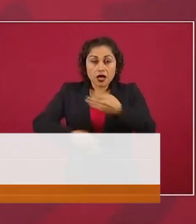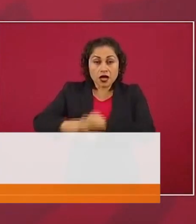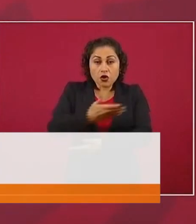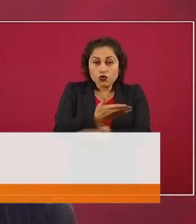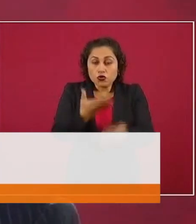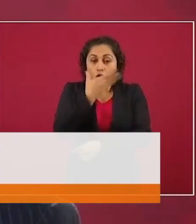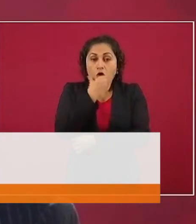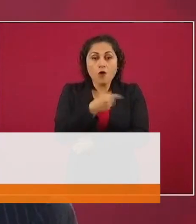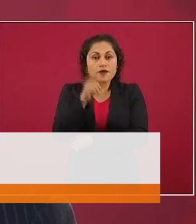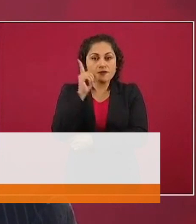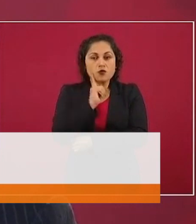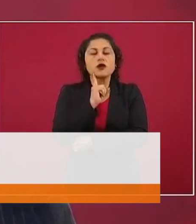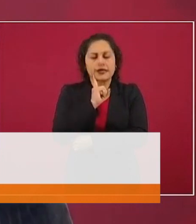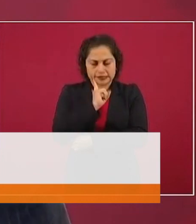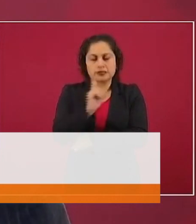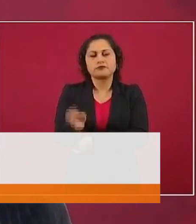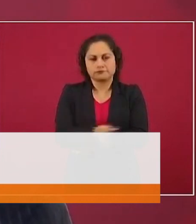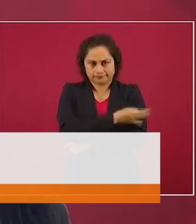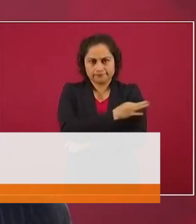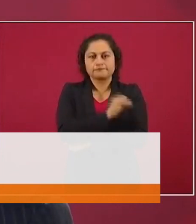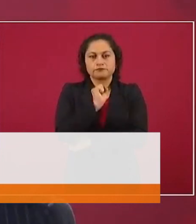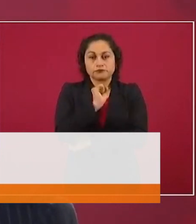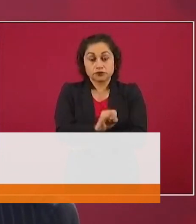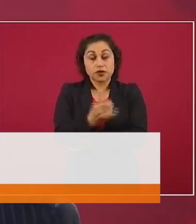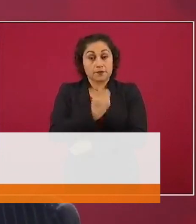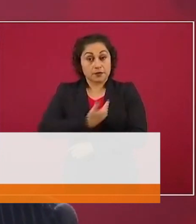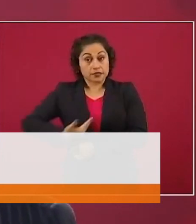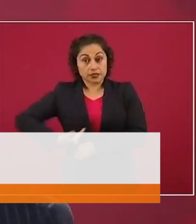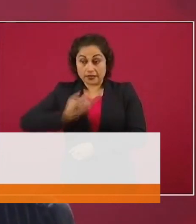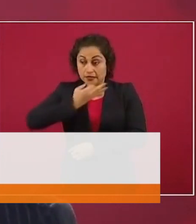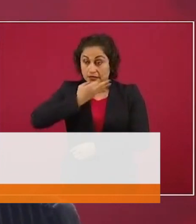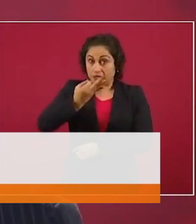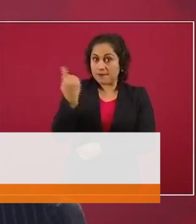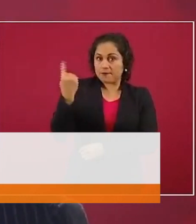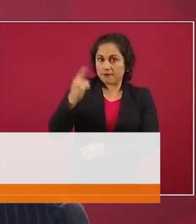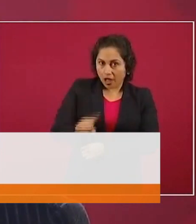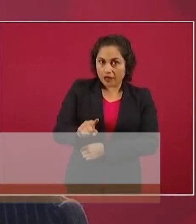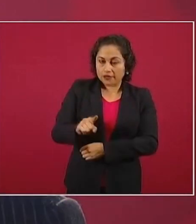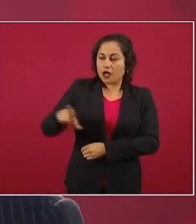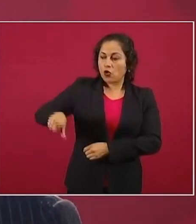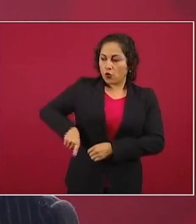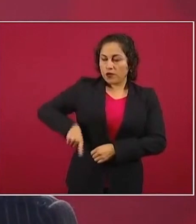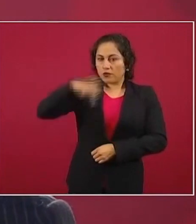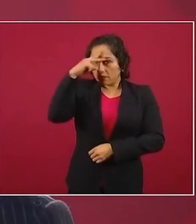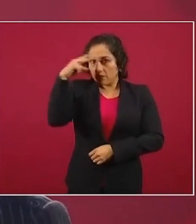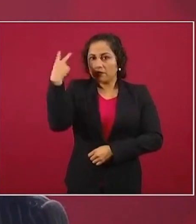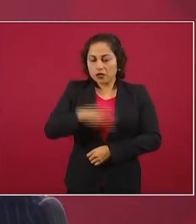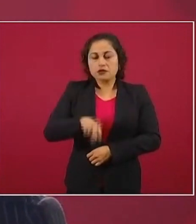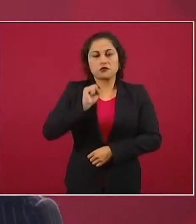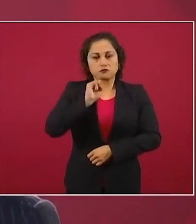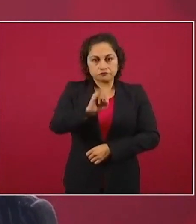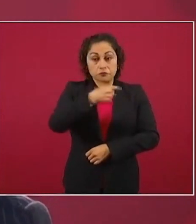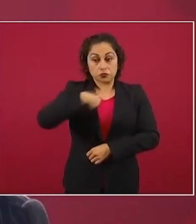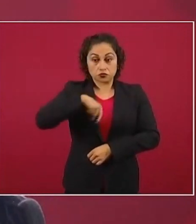Everyone will have access to the vaccine, everyone. But vaccines do not arrive in a single blow. They cannot be given at the same time to all. Some